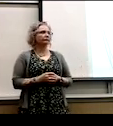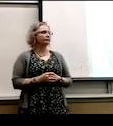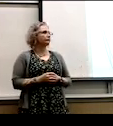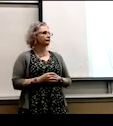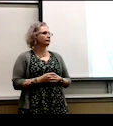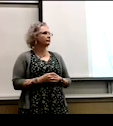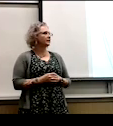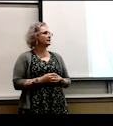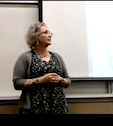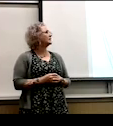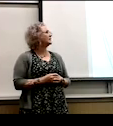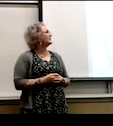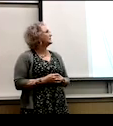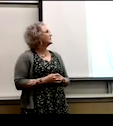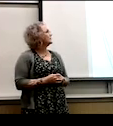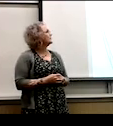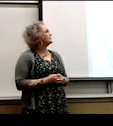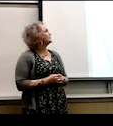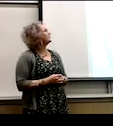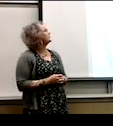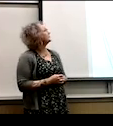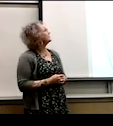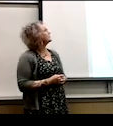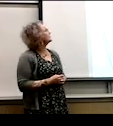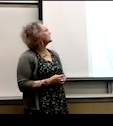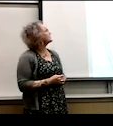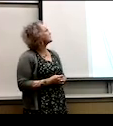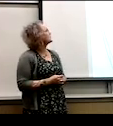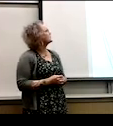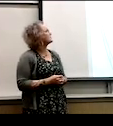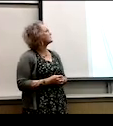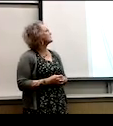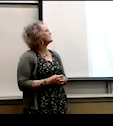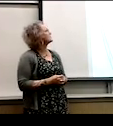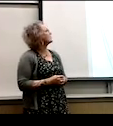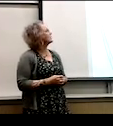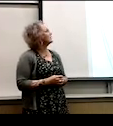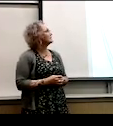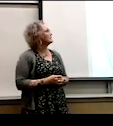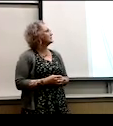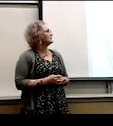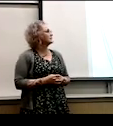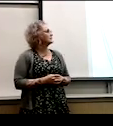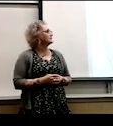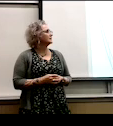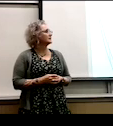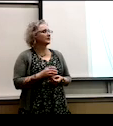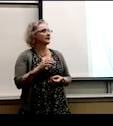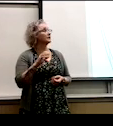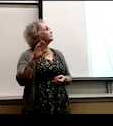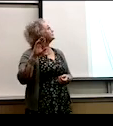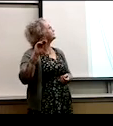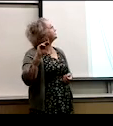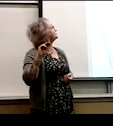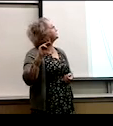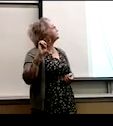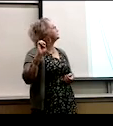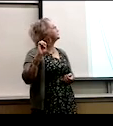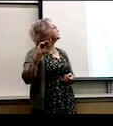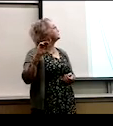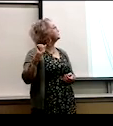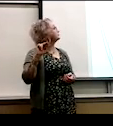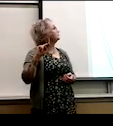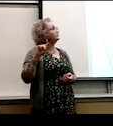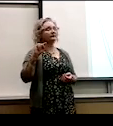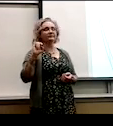Yeah, there we go. Oh, yes, and then within that same Cochrane review, memantine. They sort